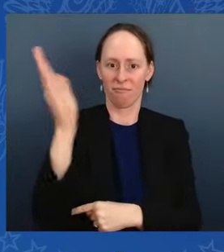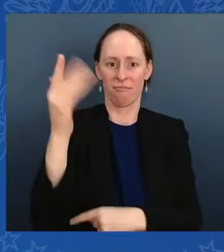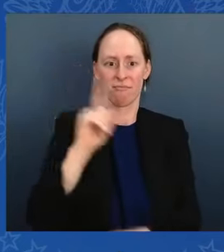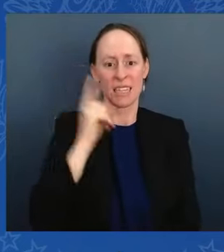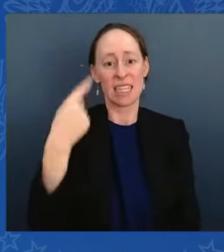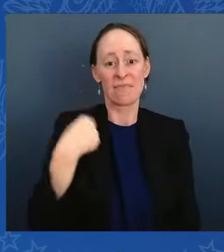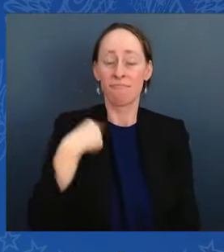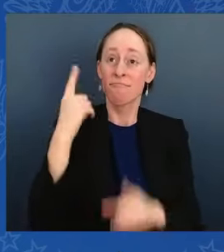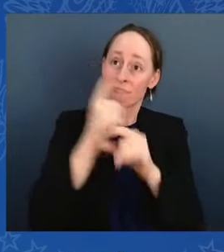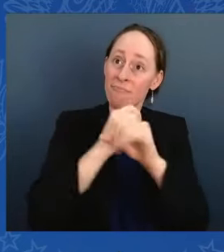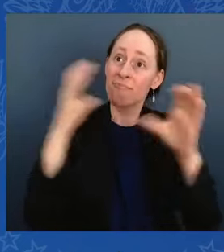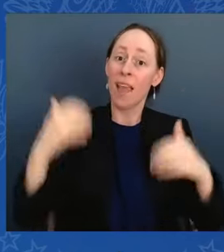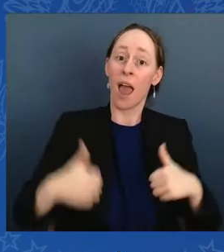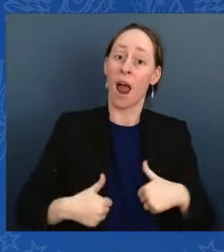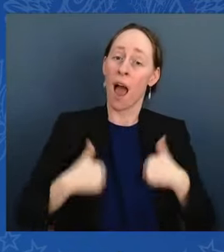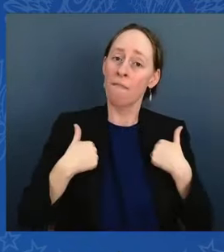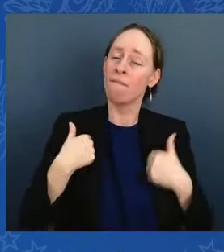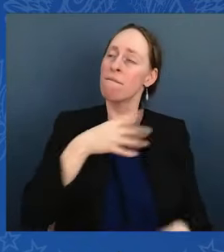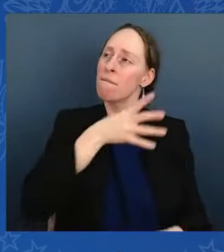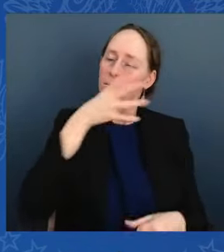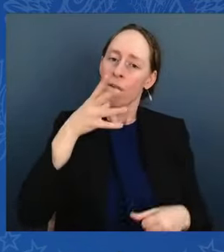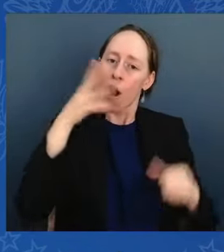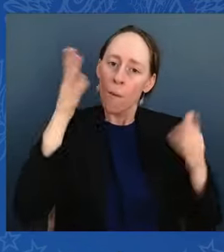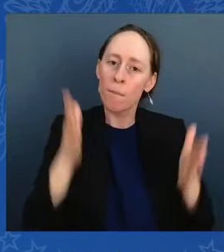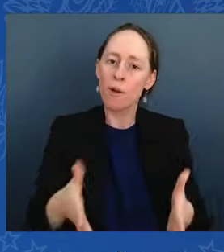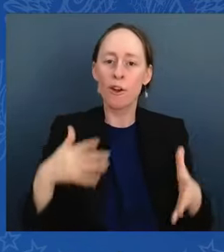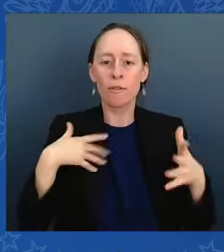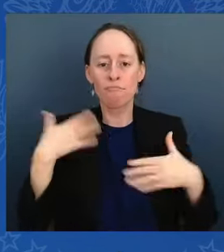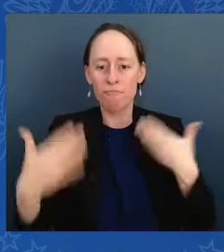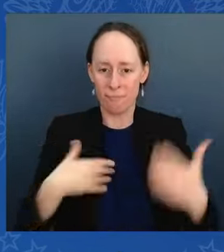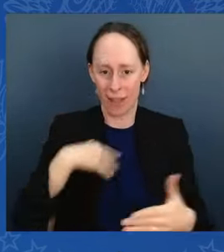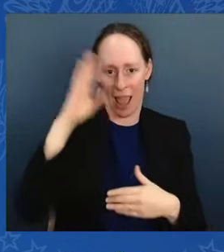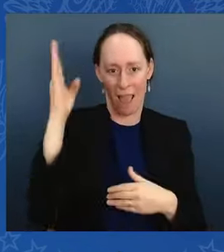of the United States, so bear with me.